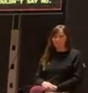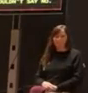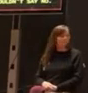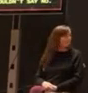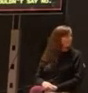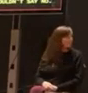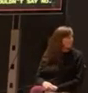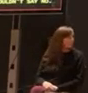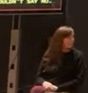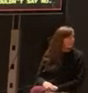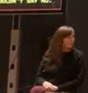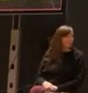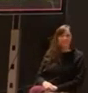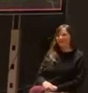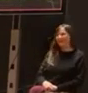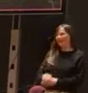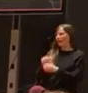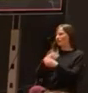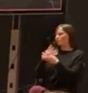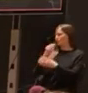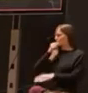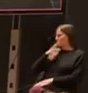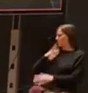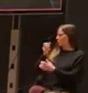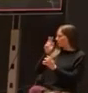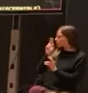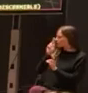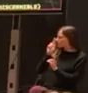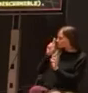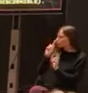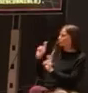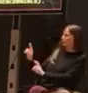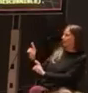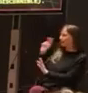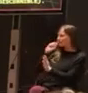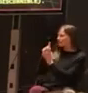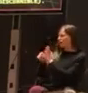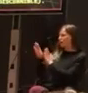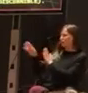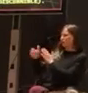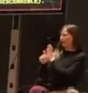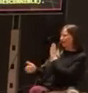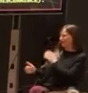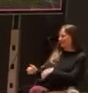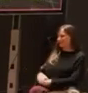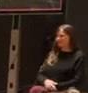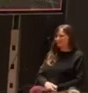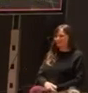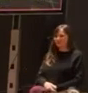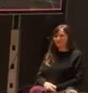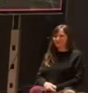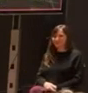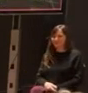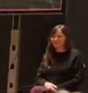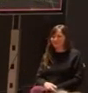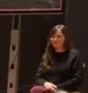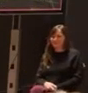The bridge world wants to convey their respects and their and their fear of your game. Thank you, thank